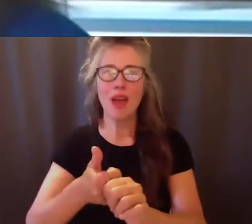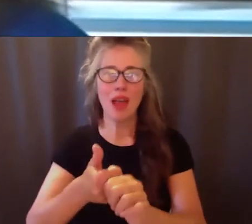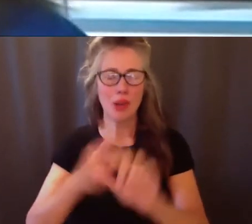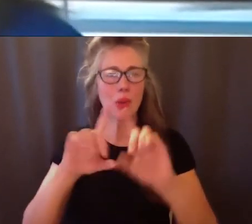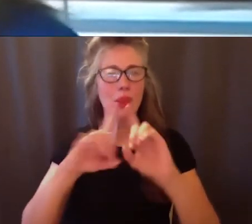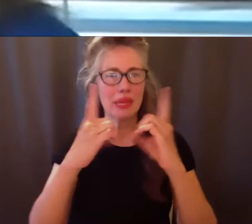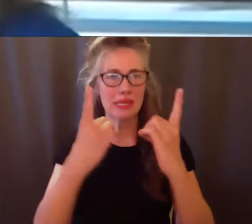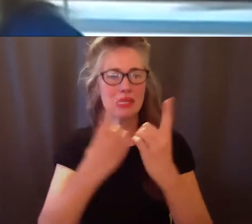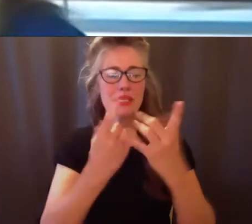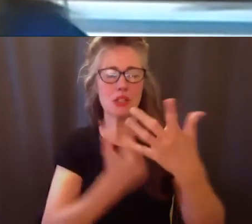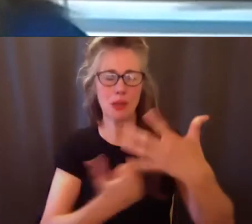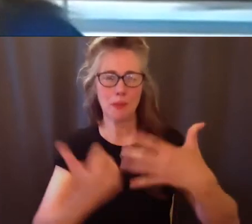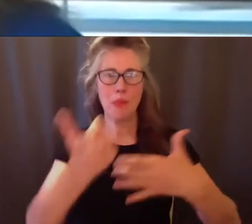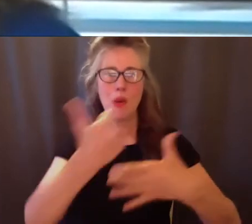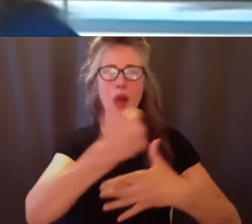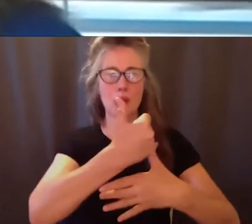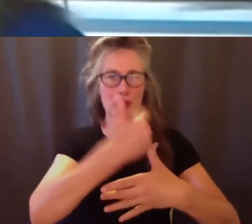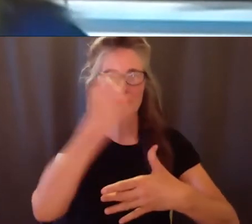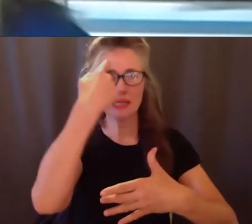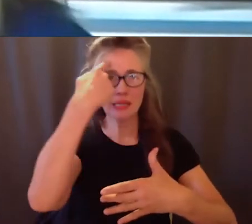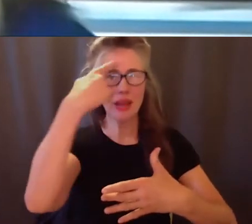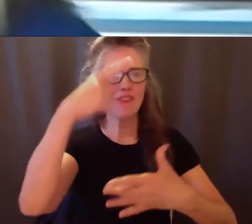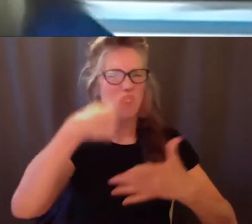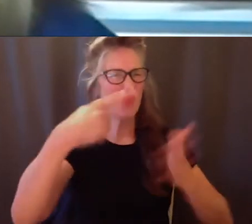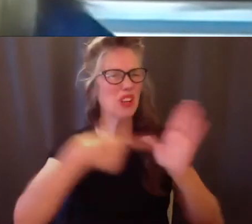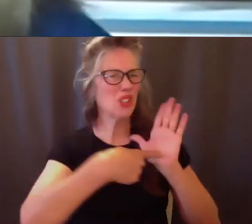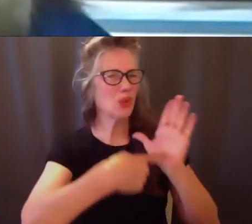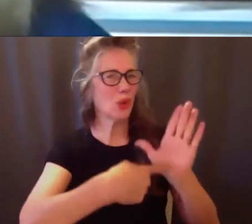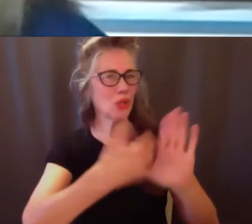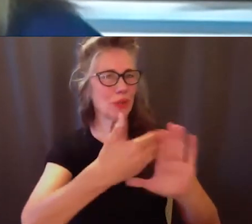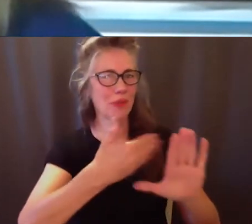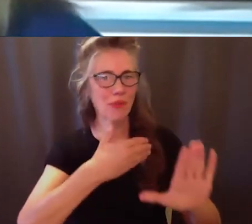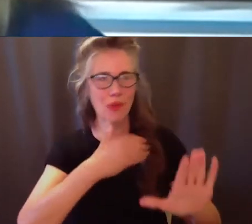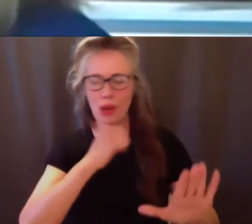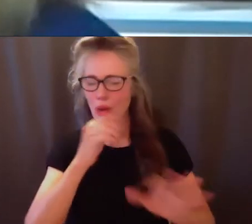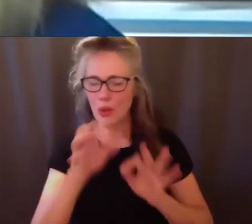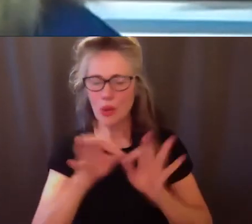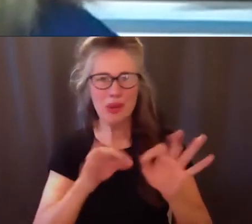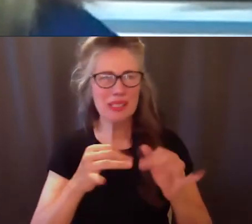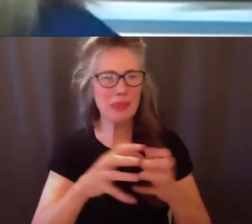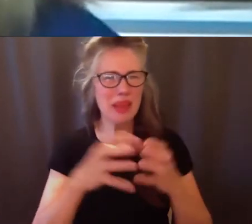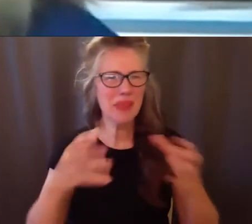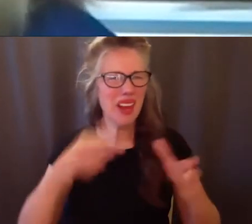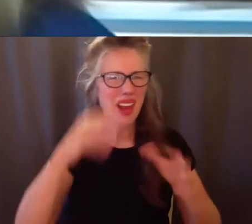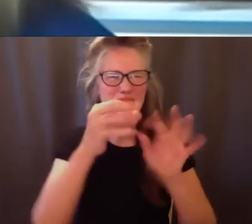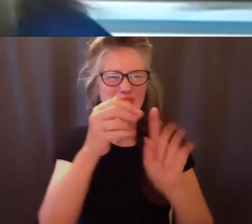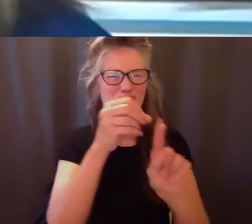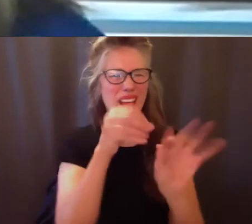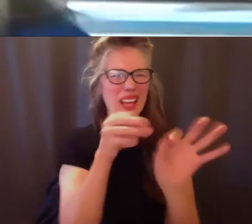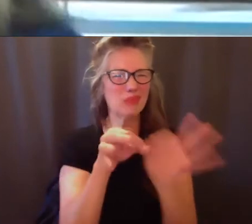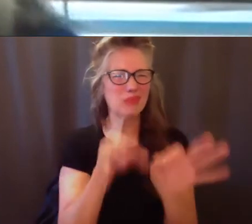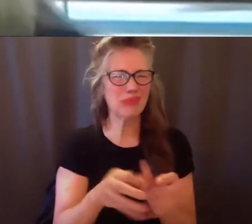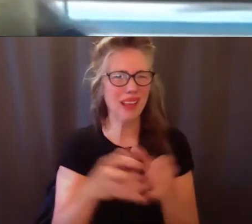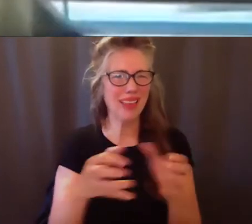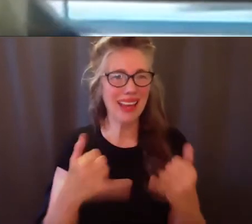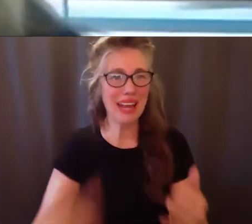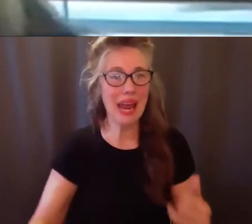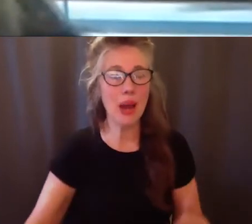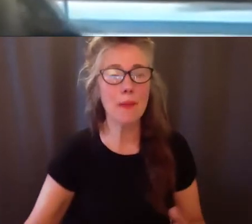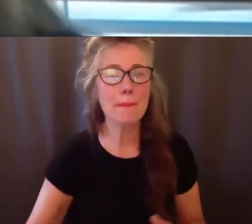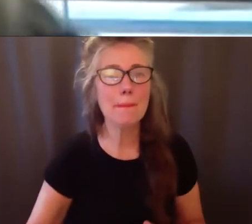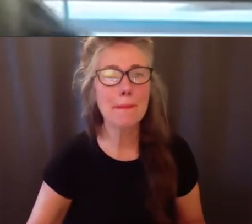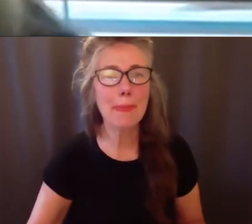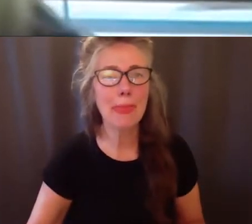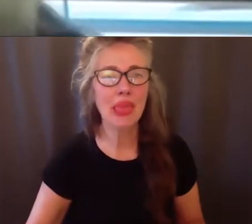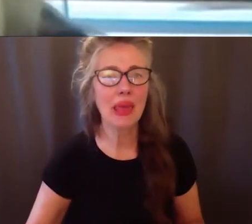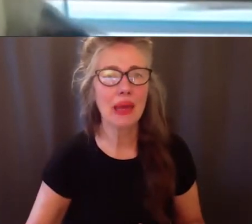district priorities, and we have shared these with you before, so we won't go through them in great length today, but just to say that it was